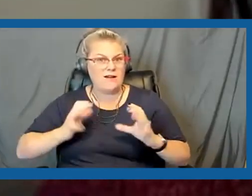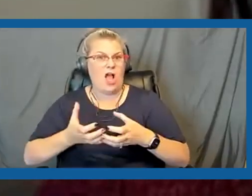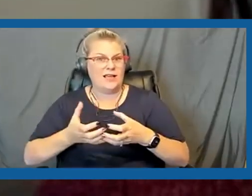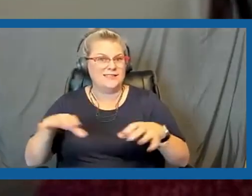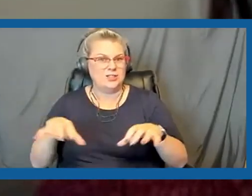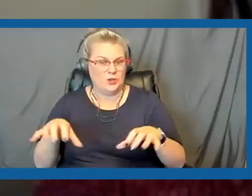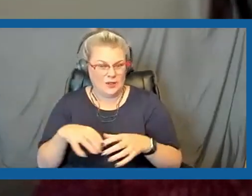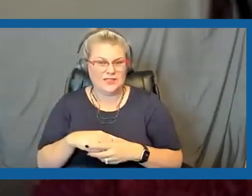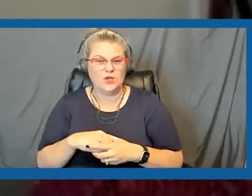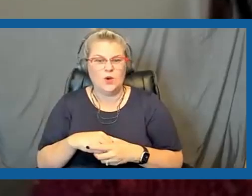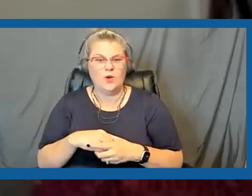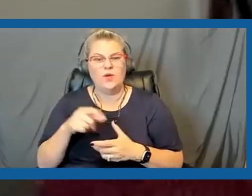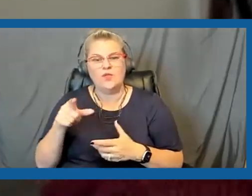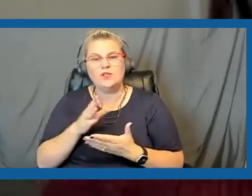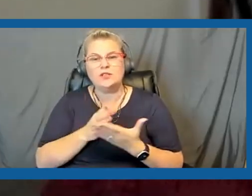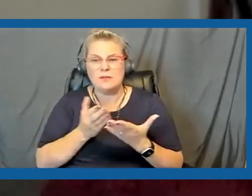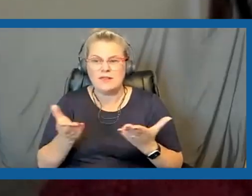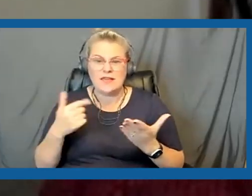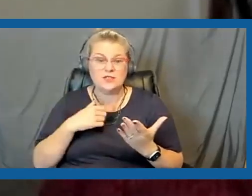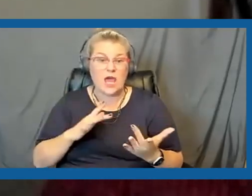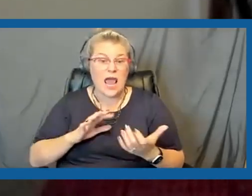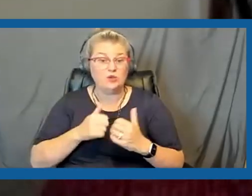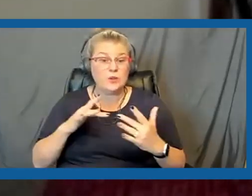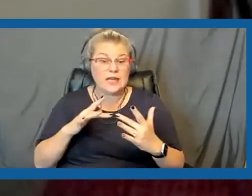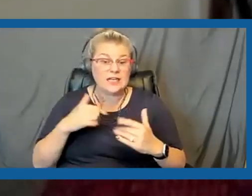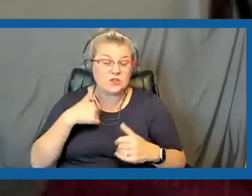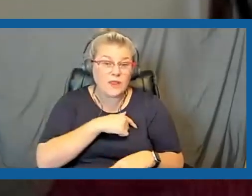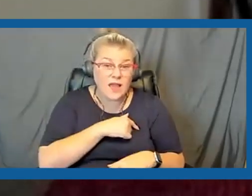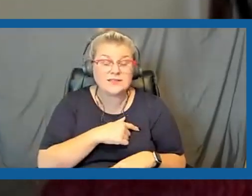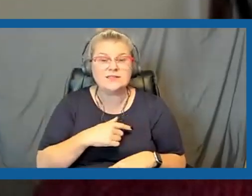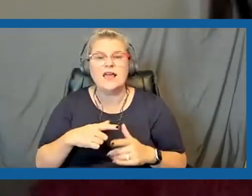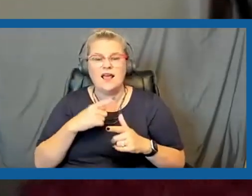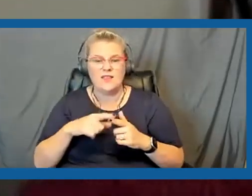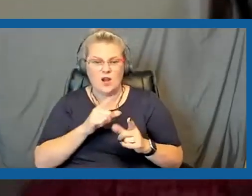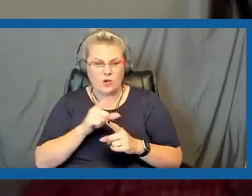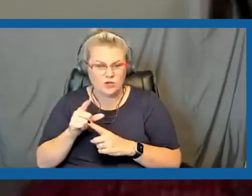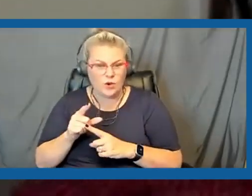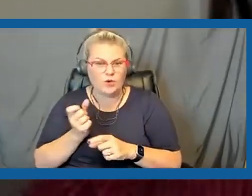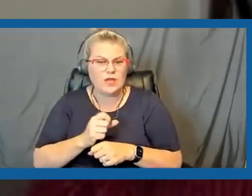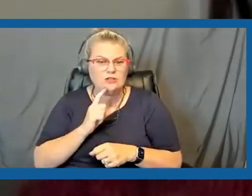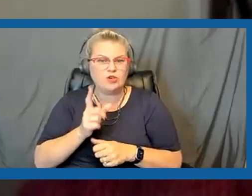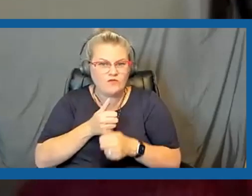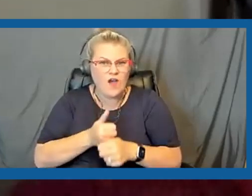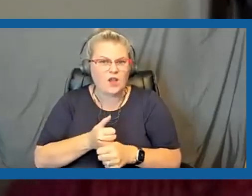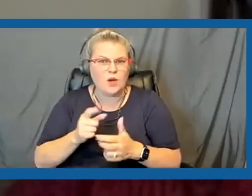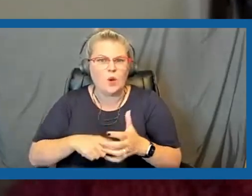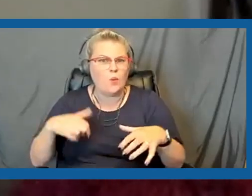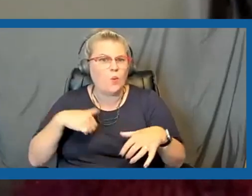are some of our mediums for getting in touch with us and making sure you're following what we're doing.